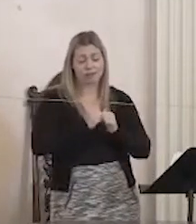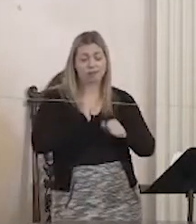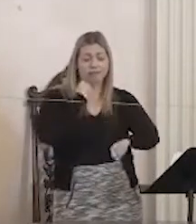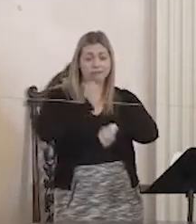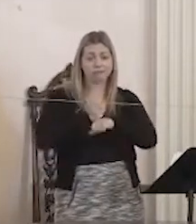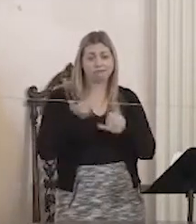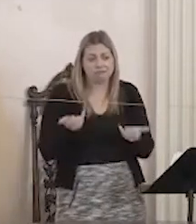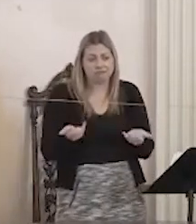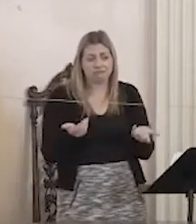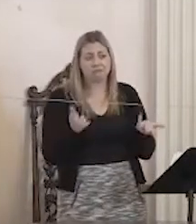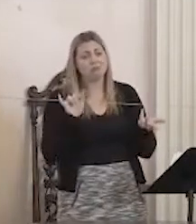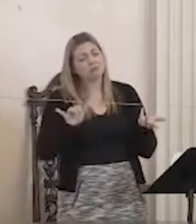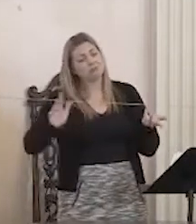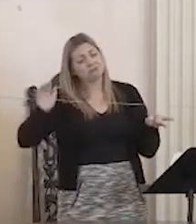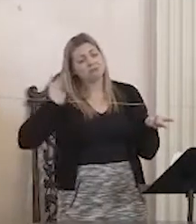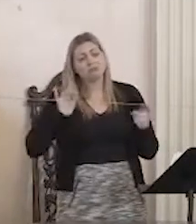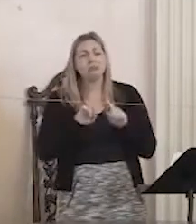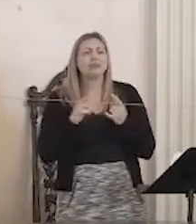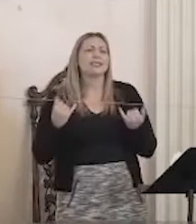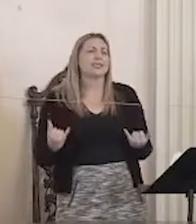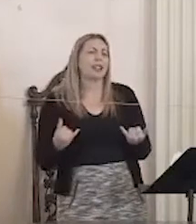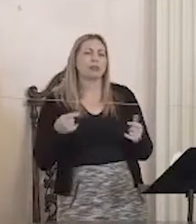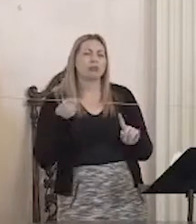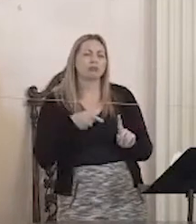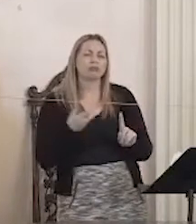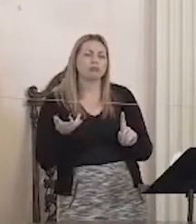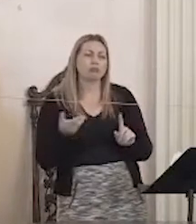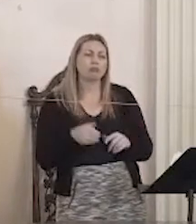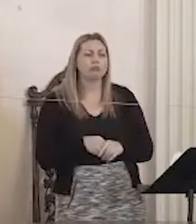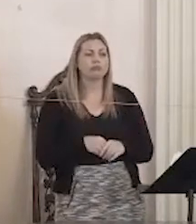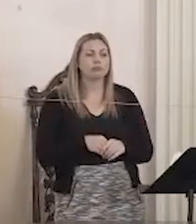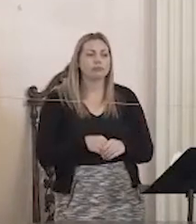today? That was then, this is now.